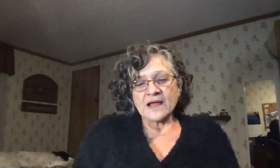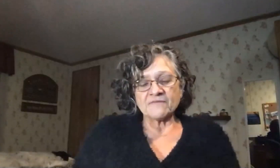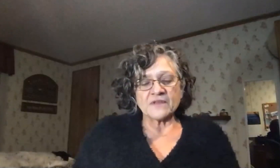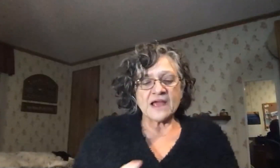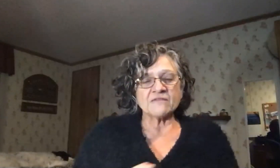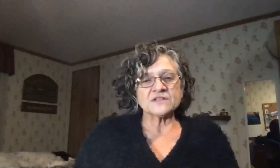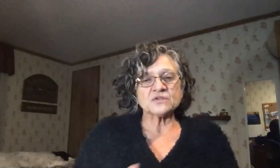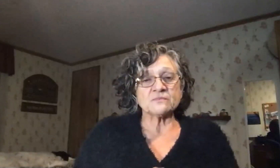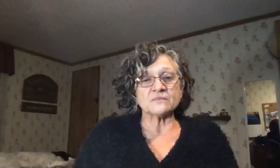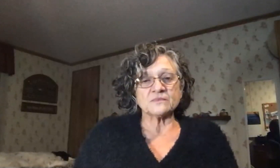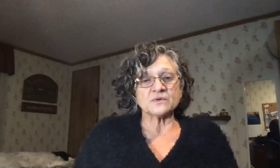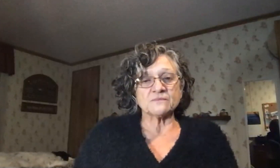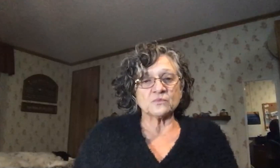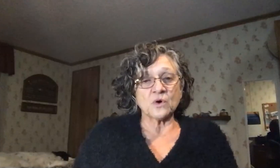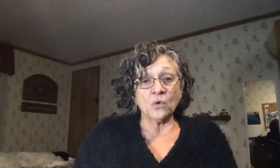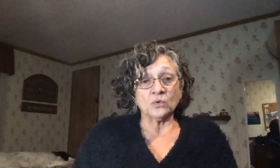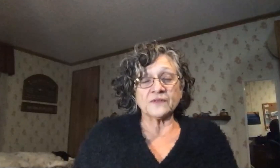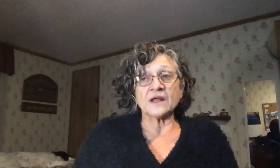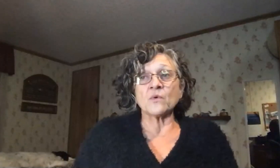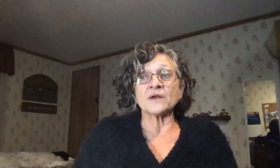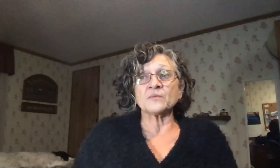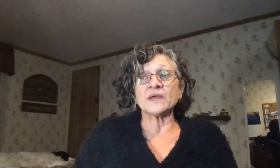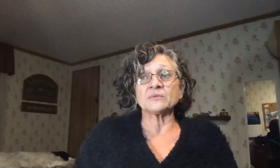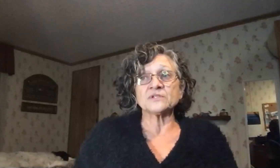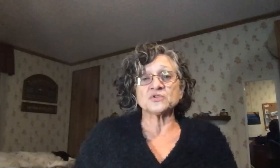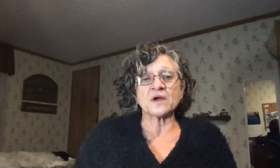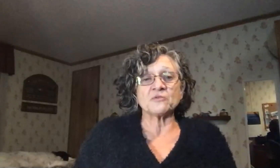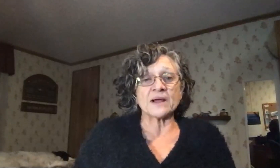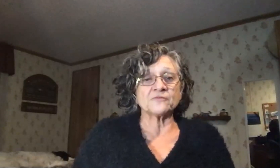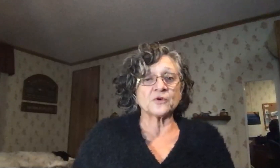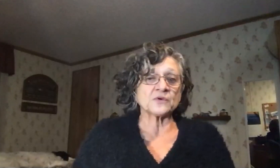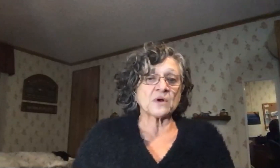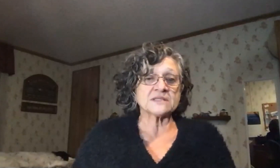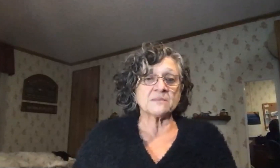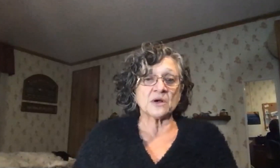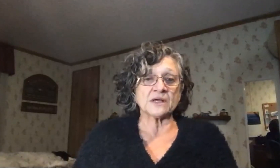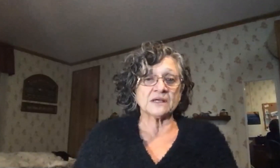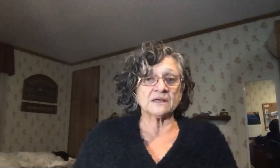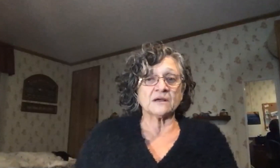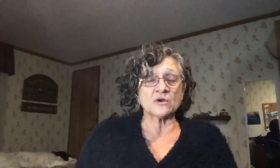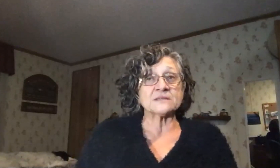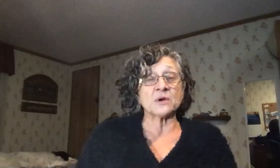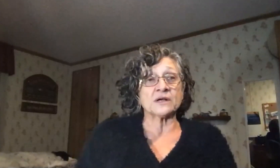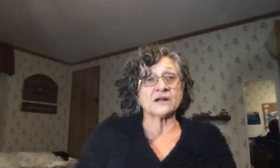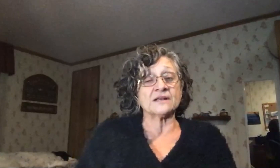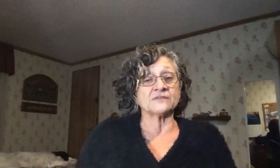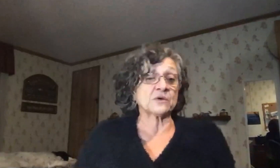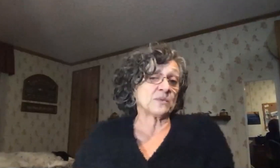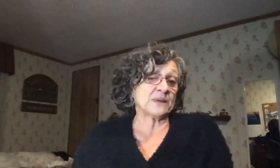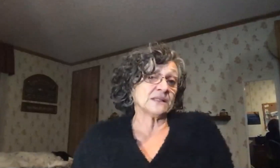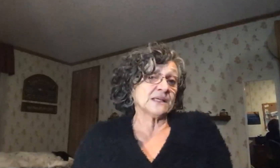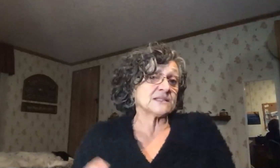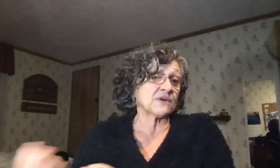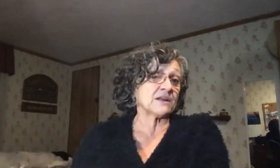I have this goal that I want to be able to travel back and forth across America kind of